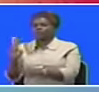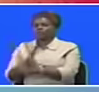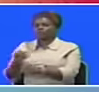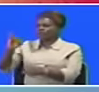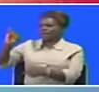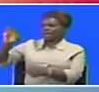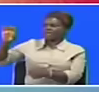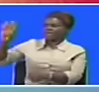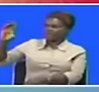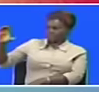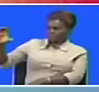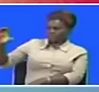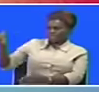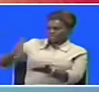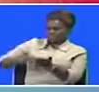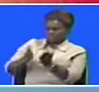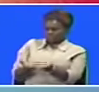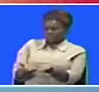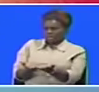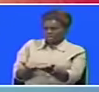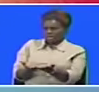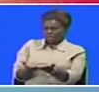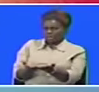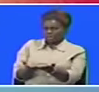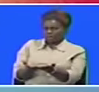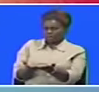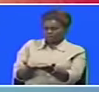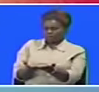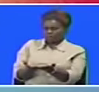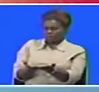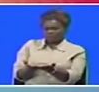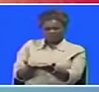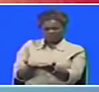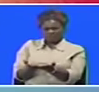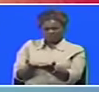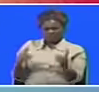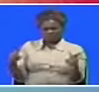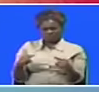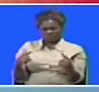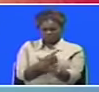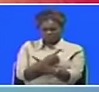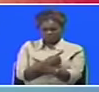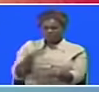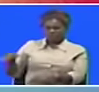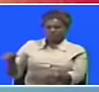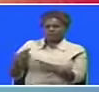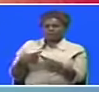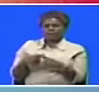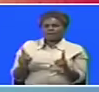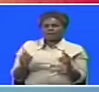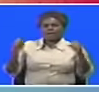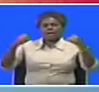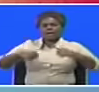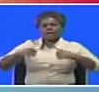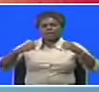IEBC register and also the party listing. This created a bit of controversies in the morning, but we saw the process pulling through,